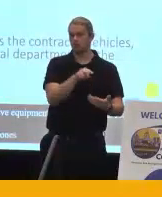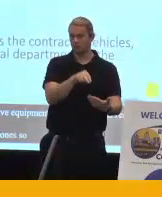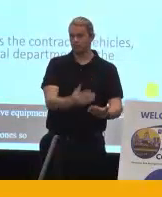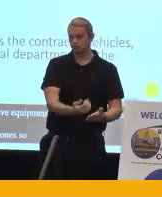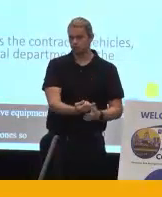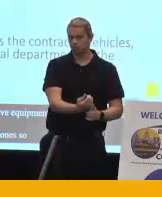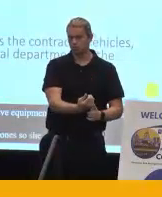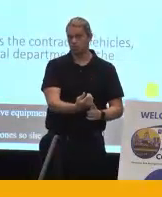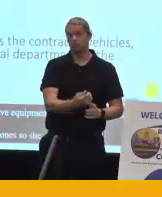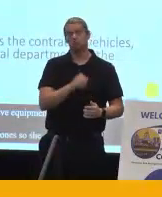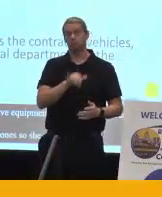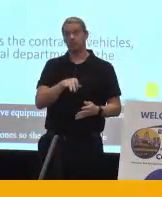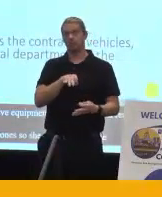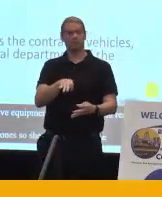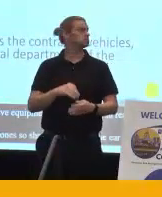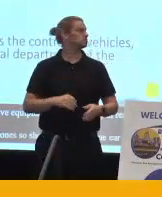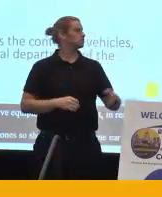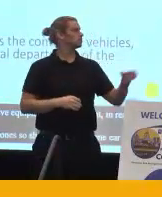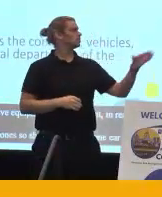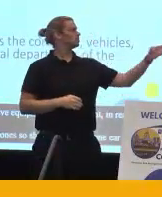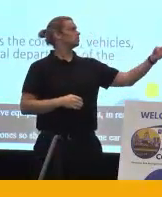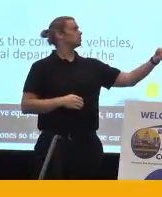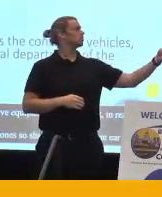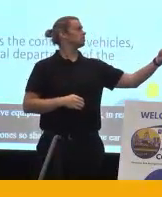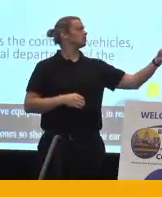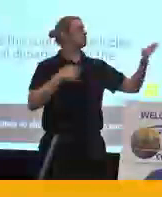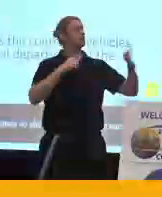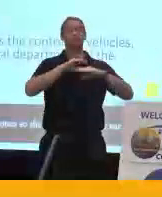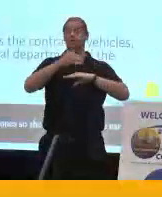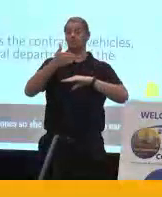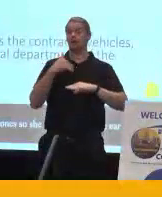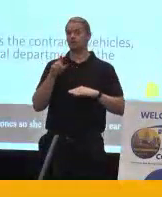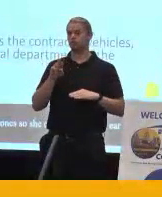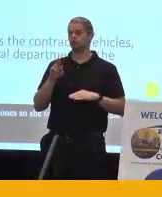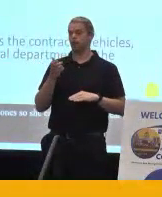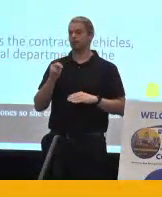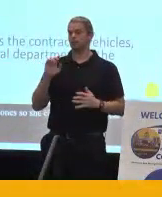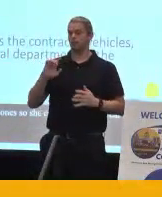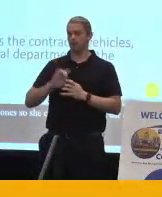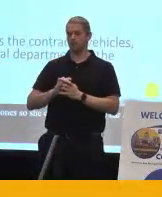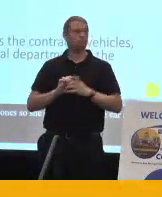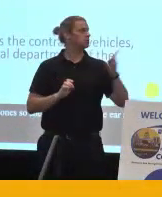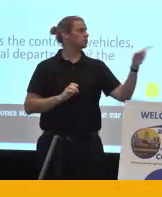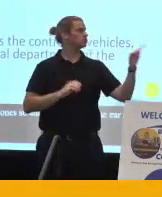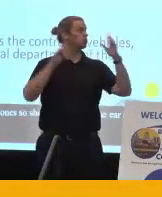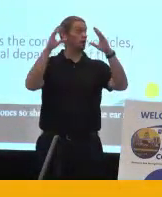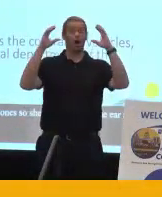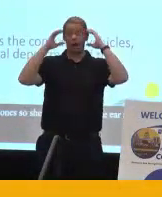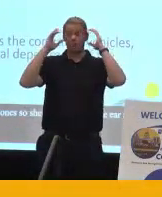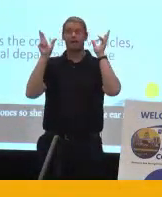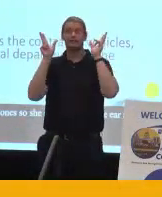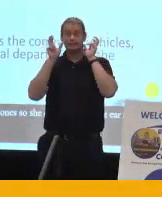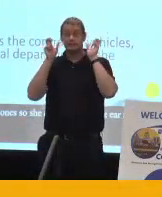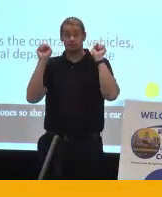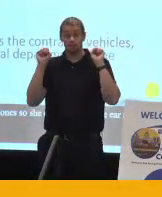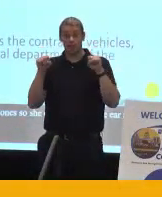ideal. That's how this one is. We have Dragon naturally speaking on this laptop here, and that's how this one is. So you'd be able to listen, and then it